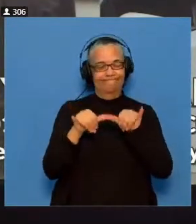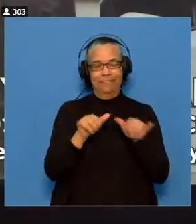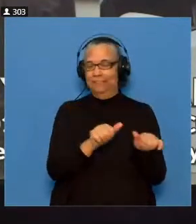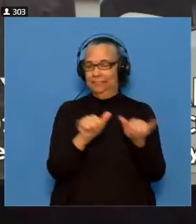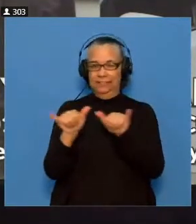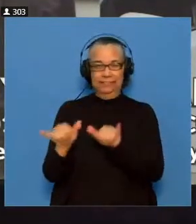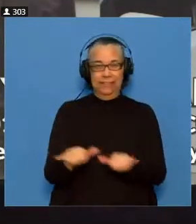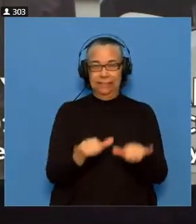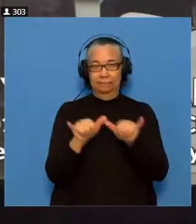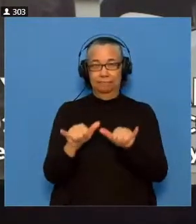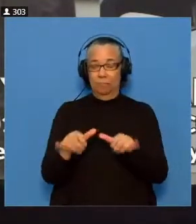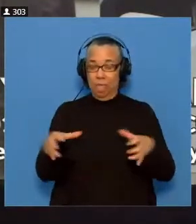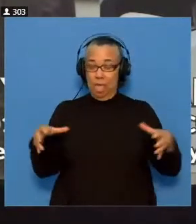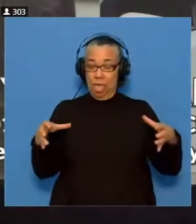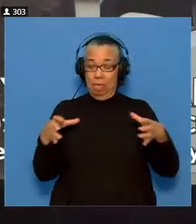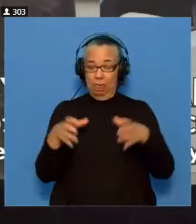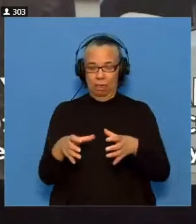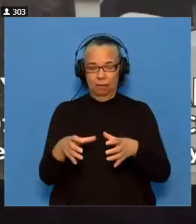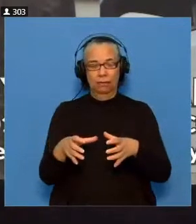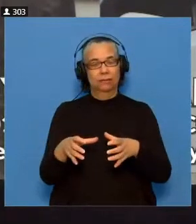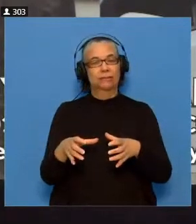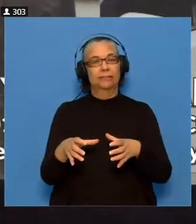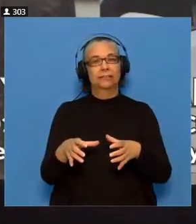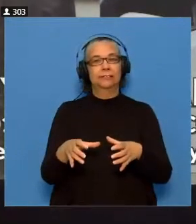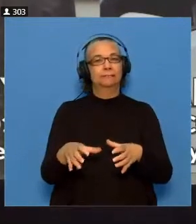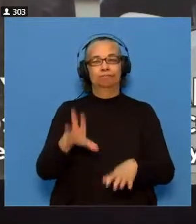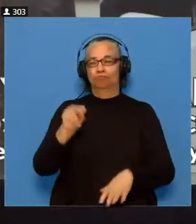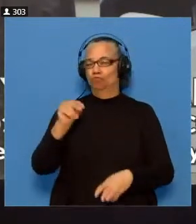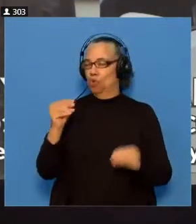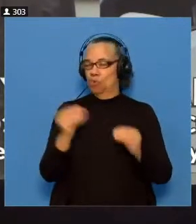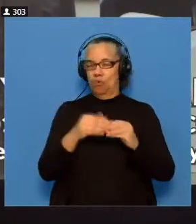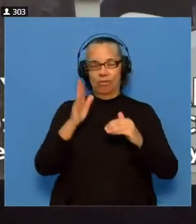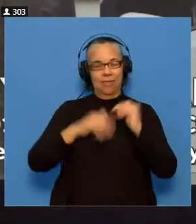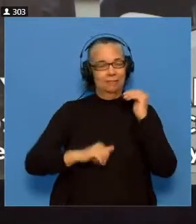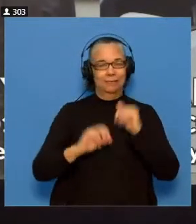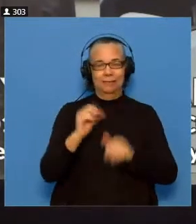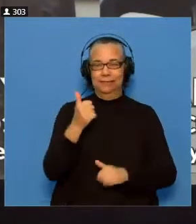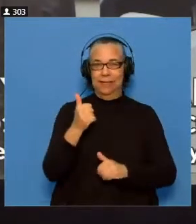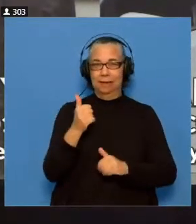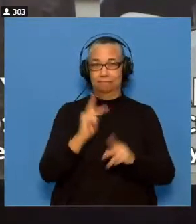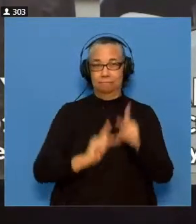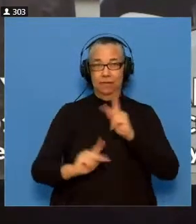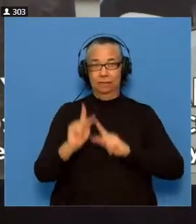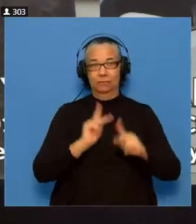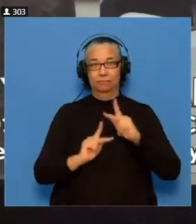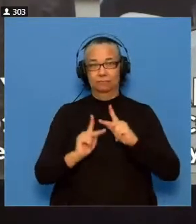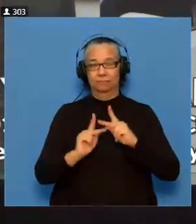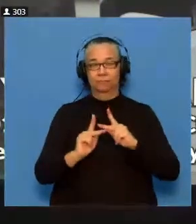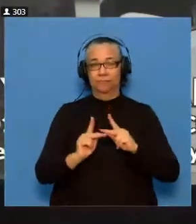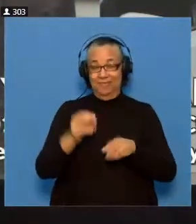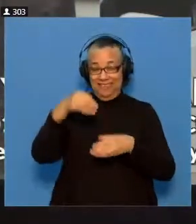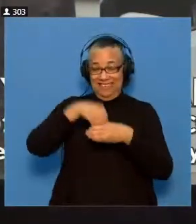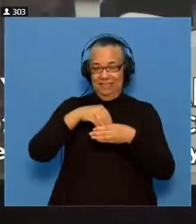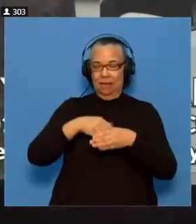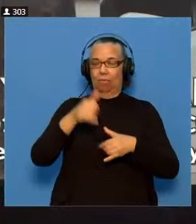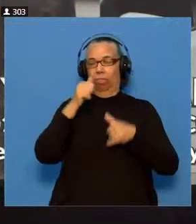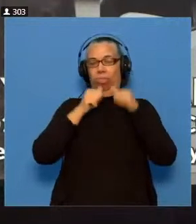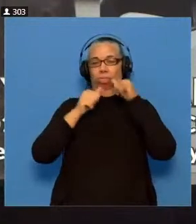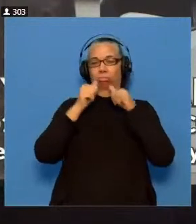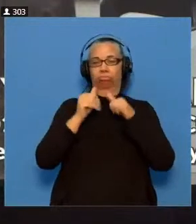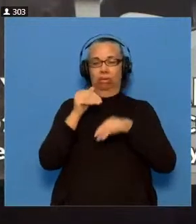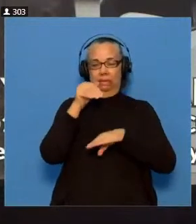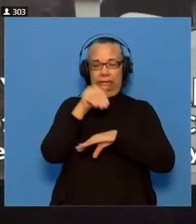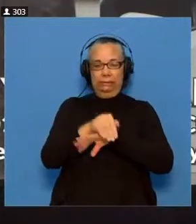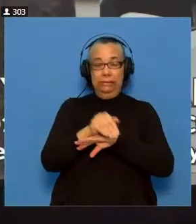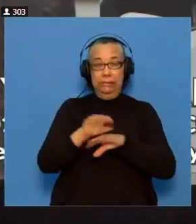including gatherings remain restricted to no more than 10 people, and indoor bars and nightclubs